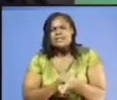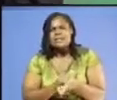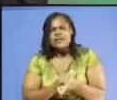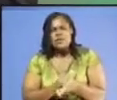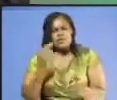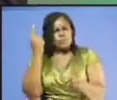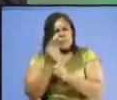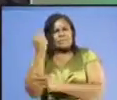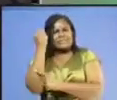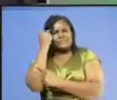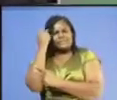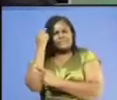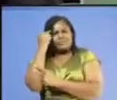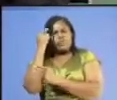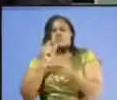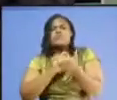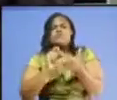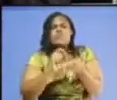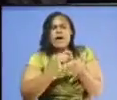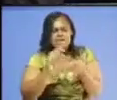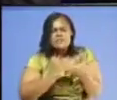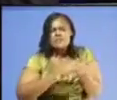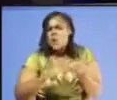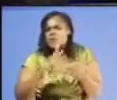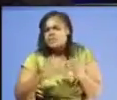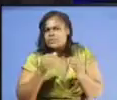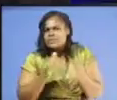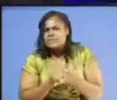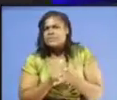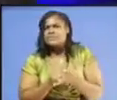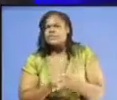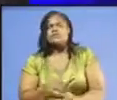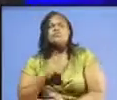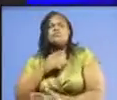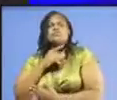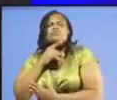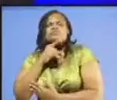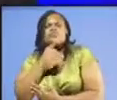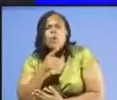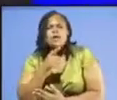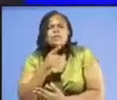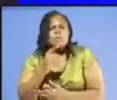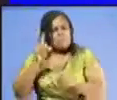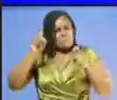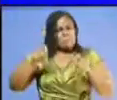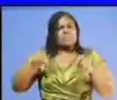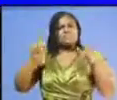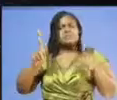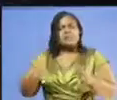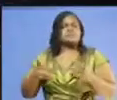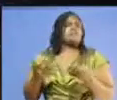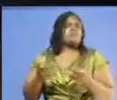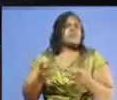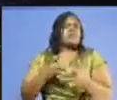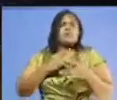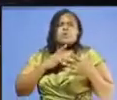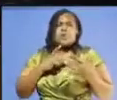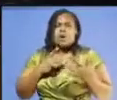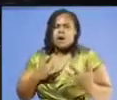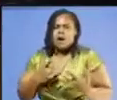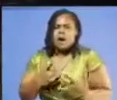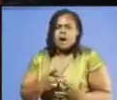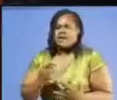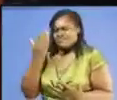their right mind would write a text like that? Surely it has to be somebody whose heart did